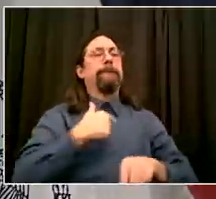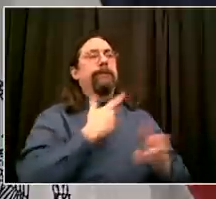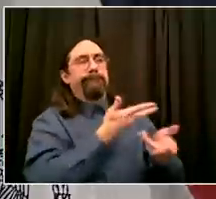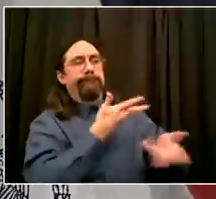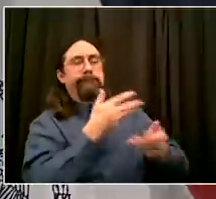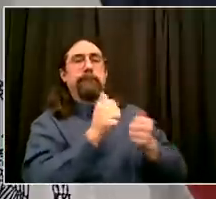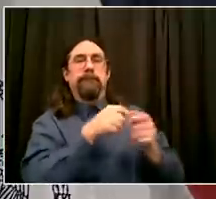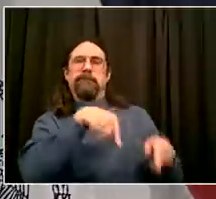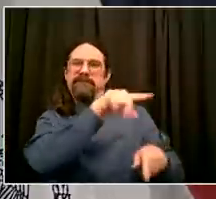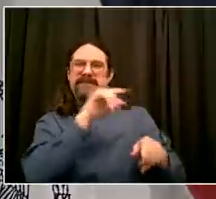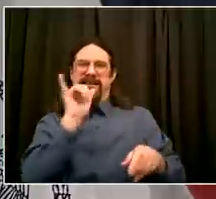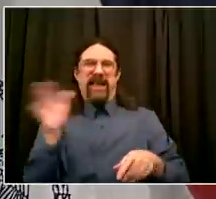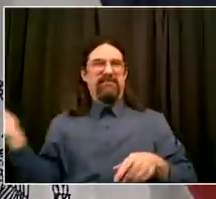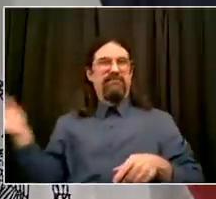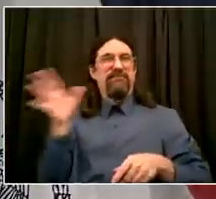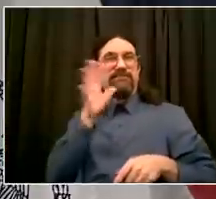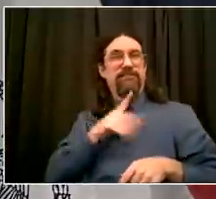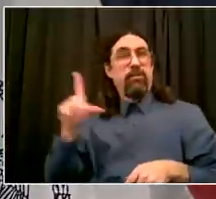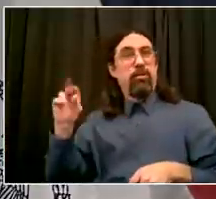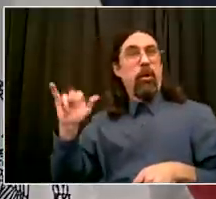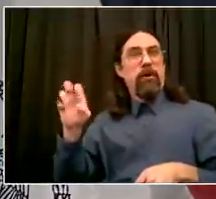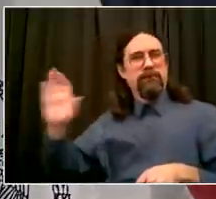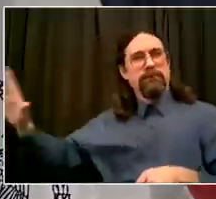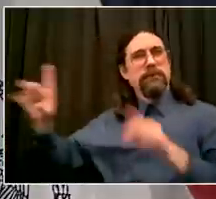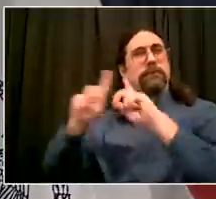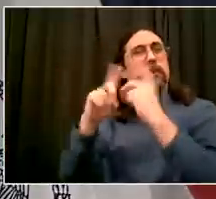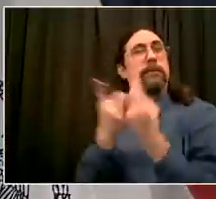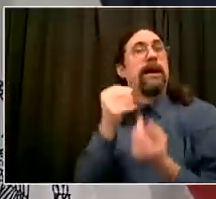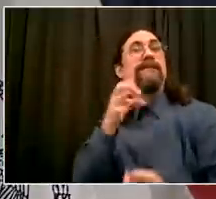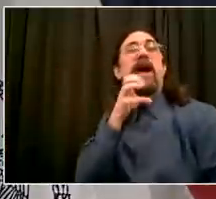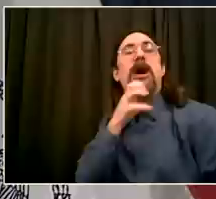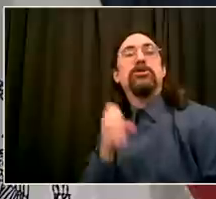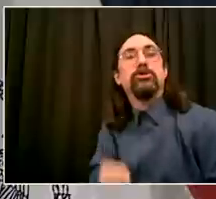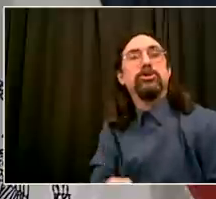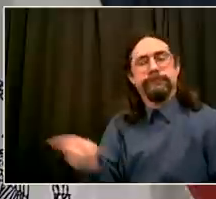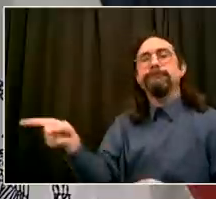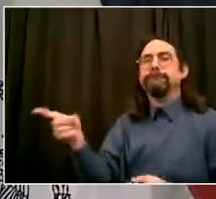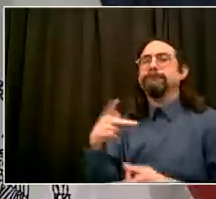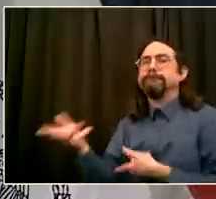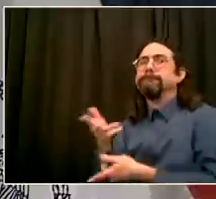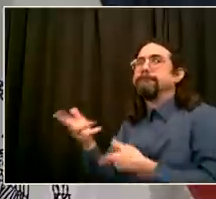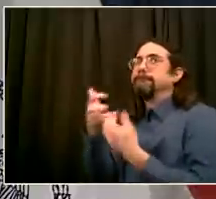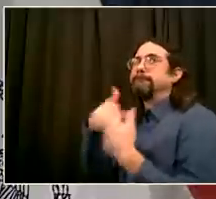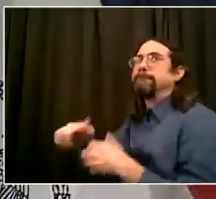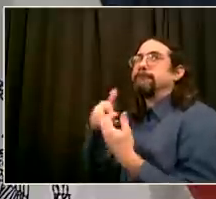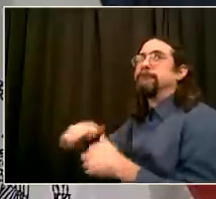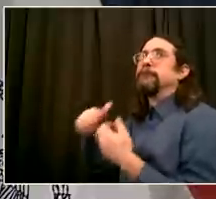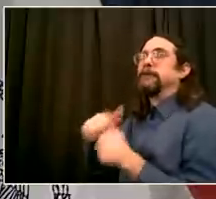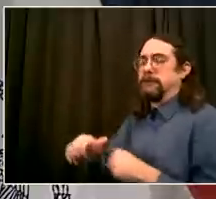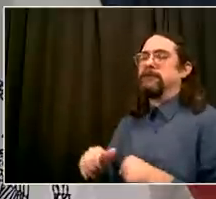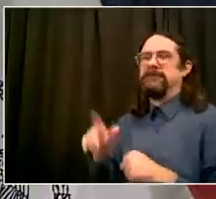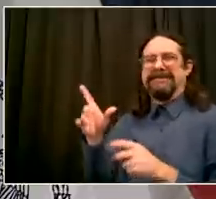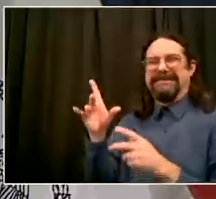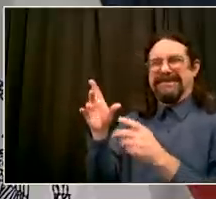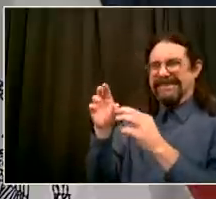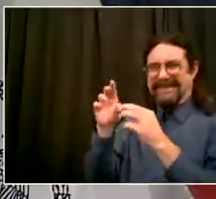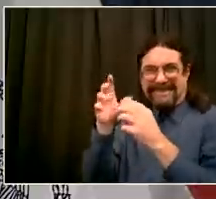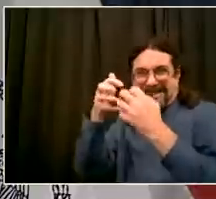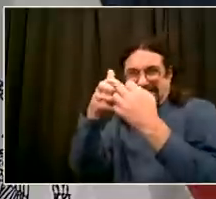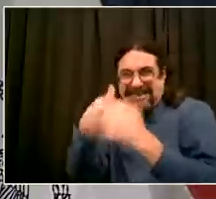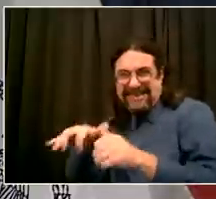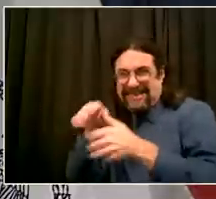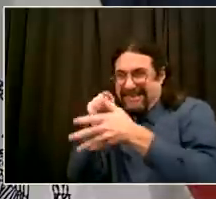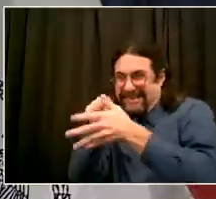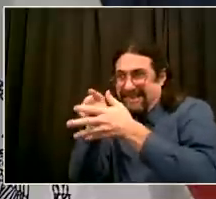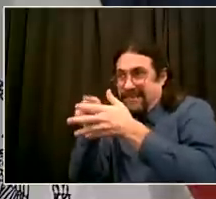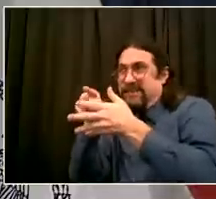a hospital or a center for vaccination. In other cases, obviously, we're going to have to send medical staff to them. But you can imagine that's going to take a lot of very